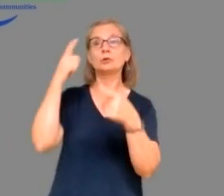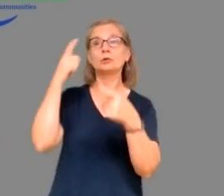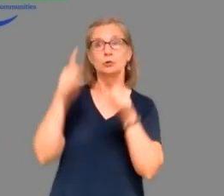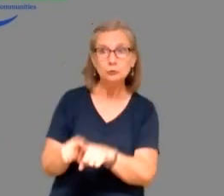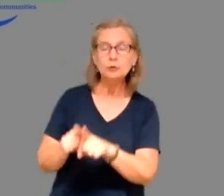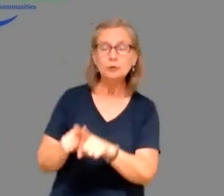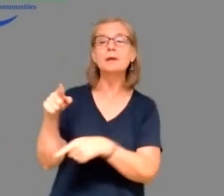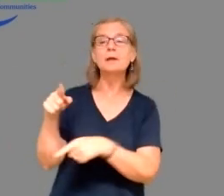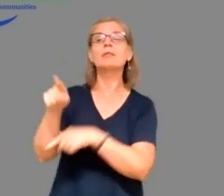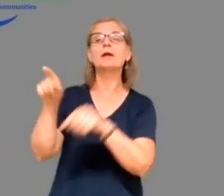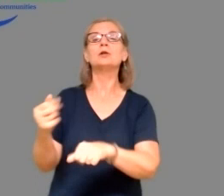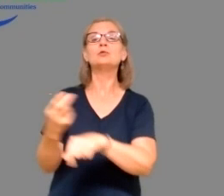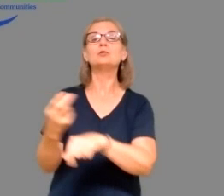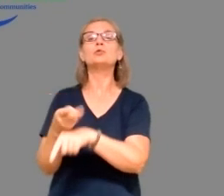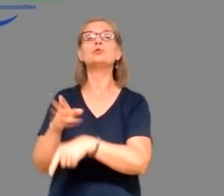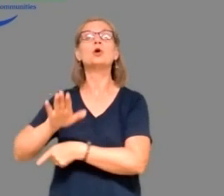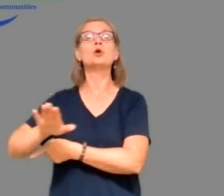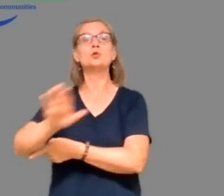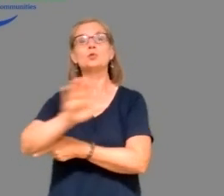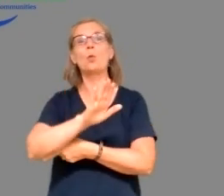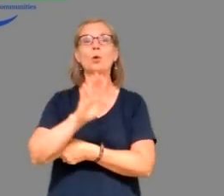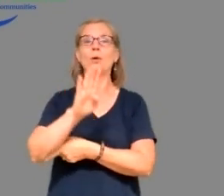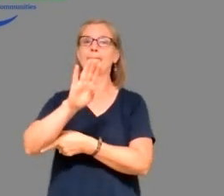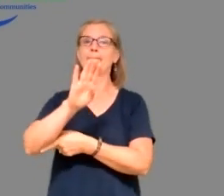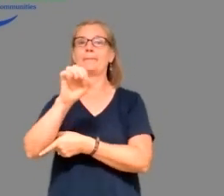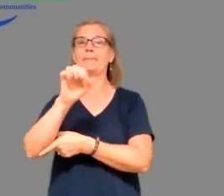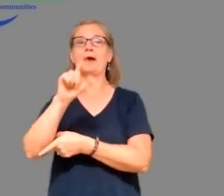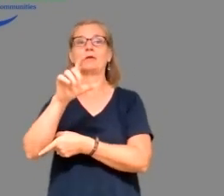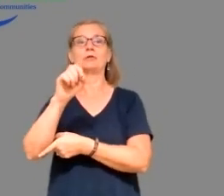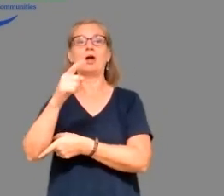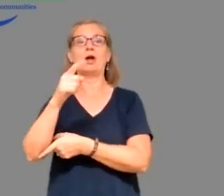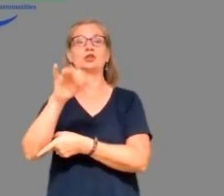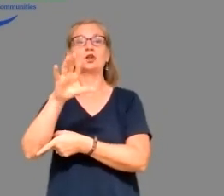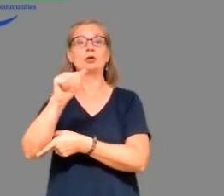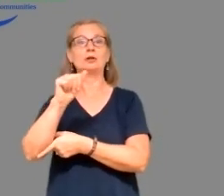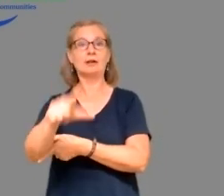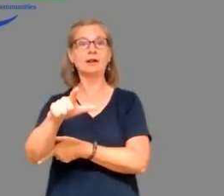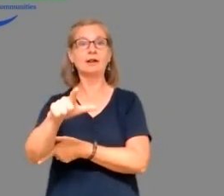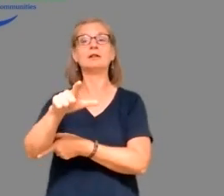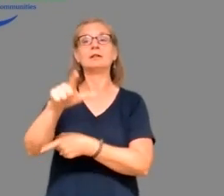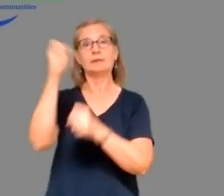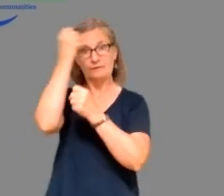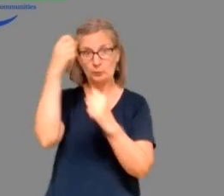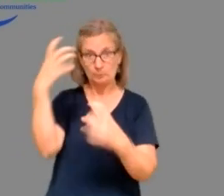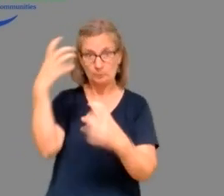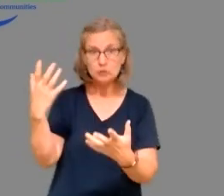biological data in this case as part of their study. There will be information.